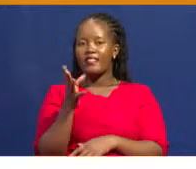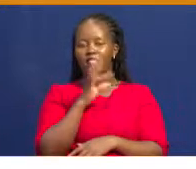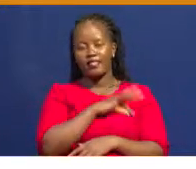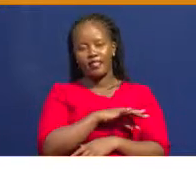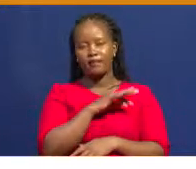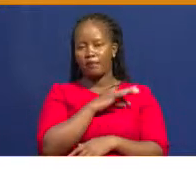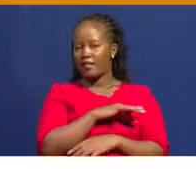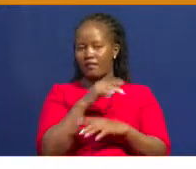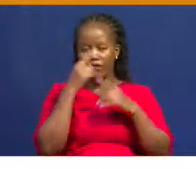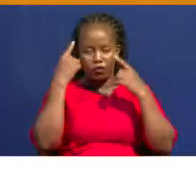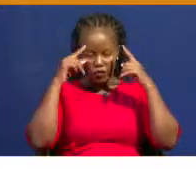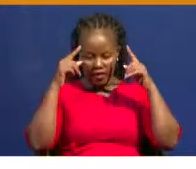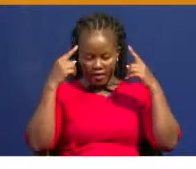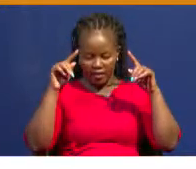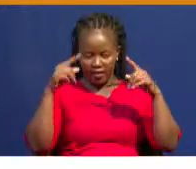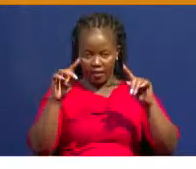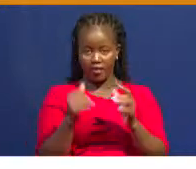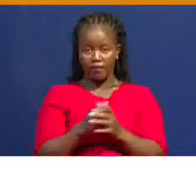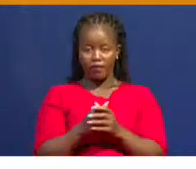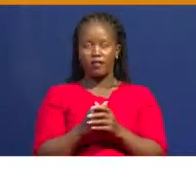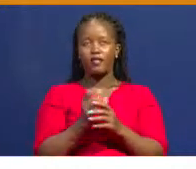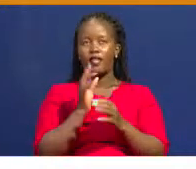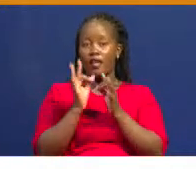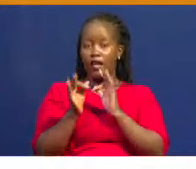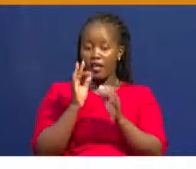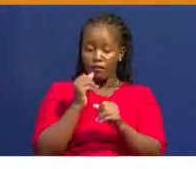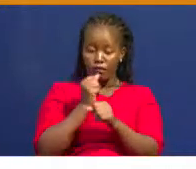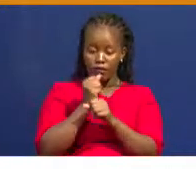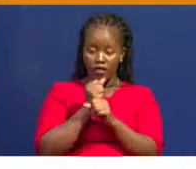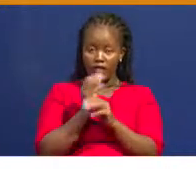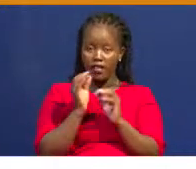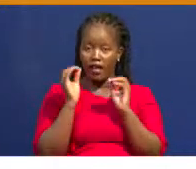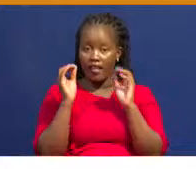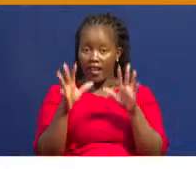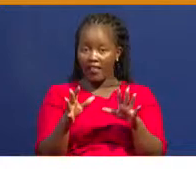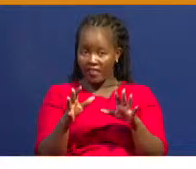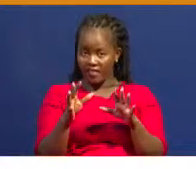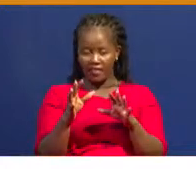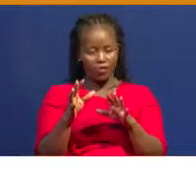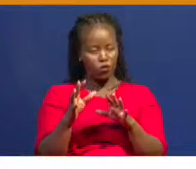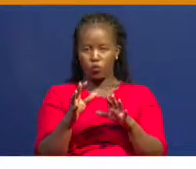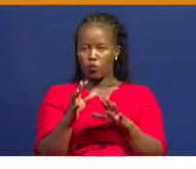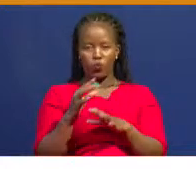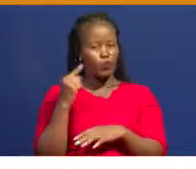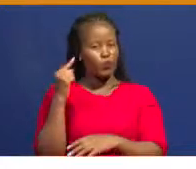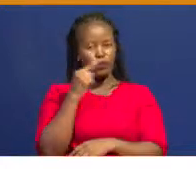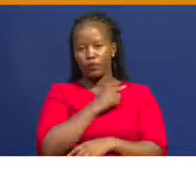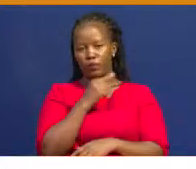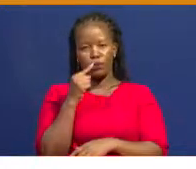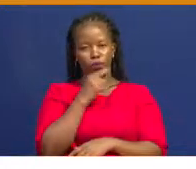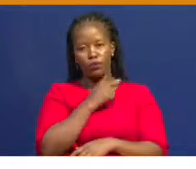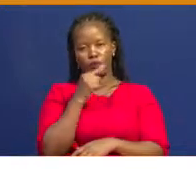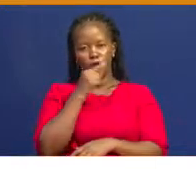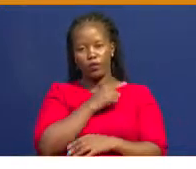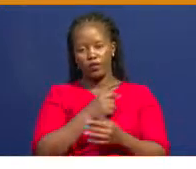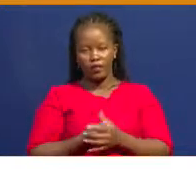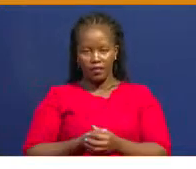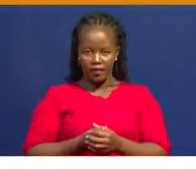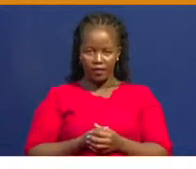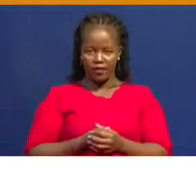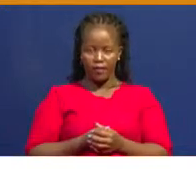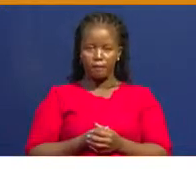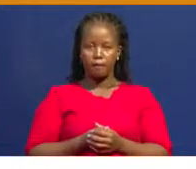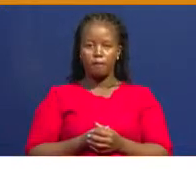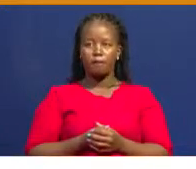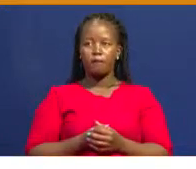bearing fruit. If it were not done, the consequences would be great. But engineer, Mr. Joy,